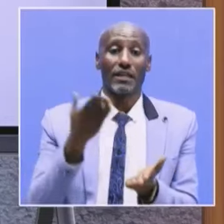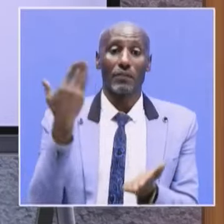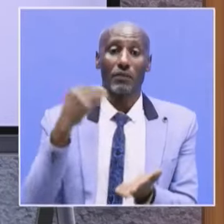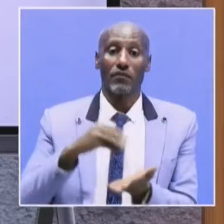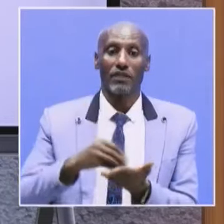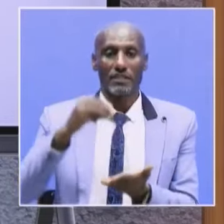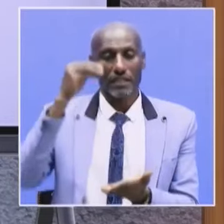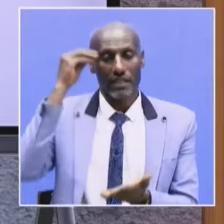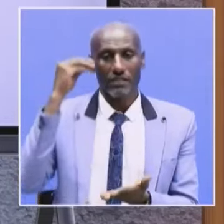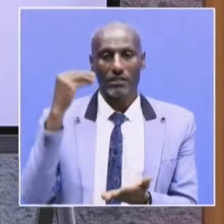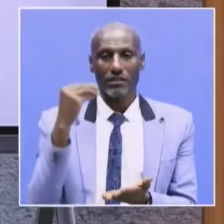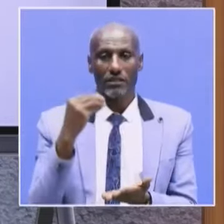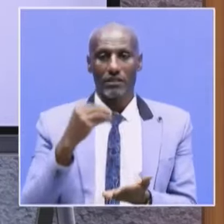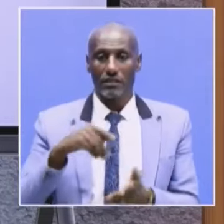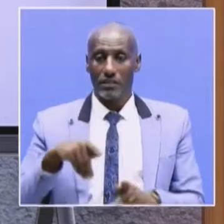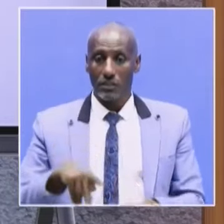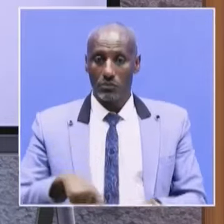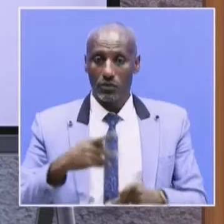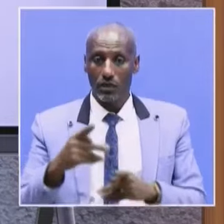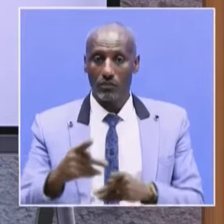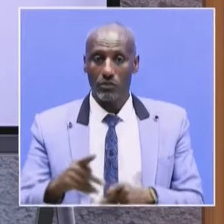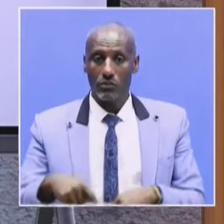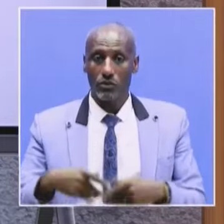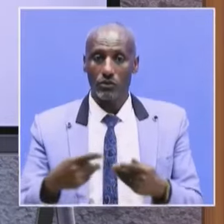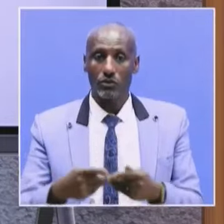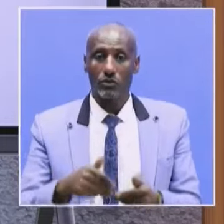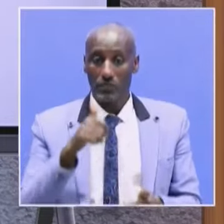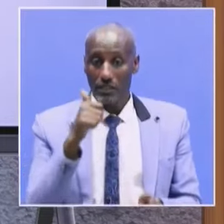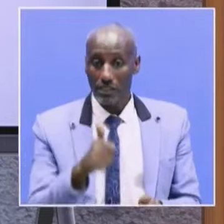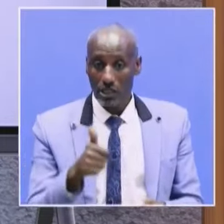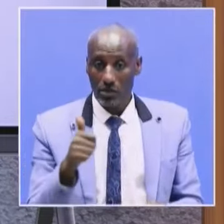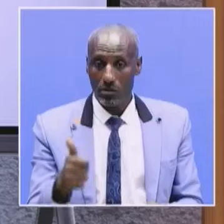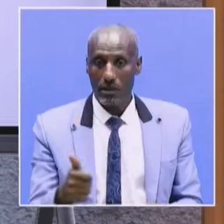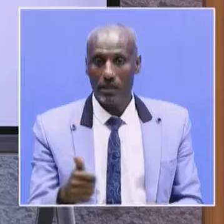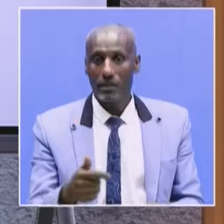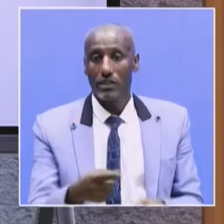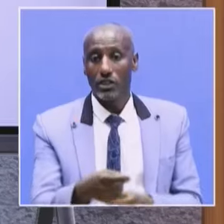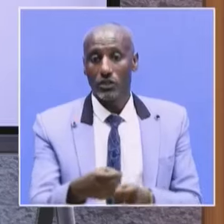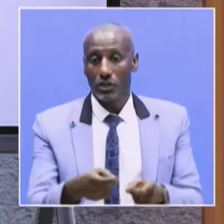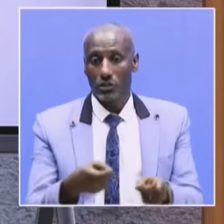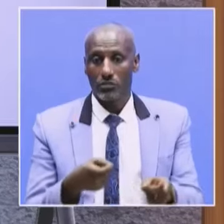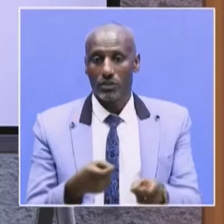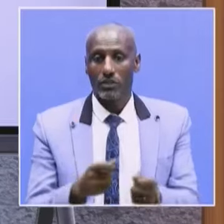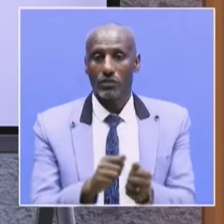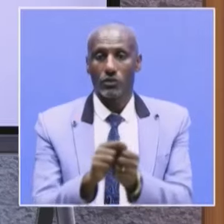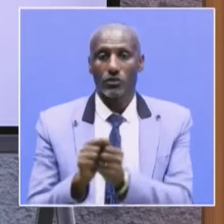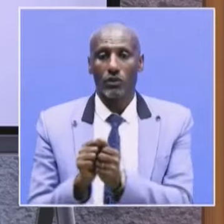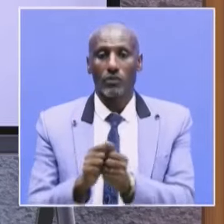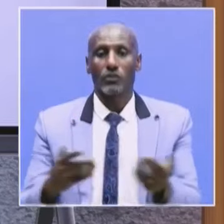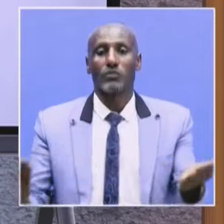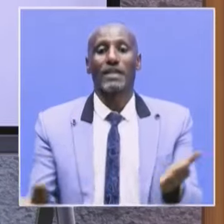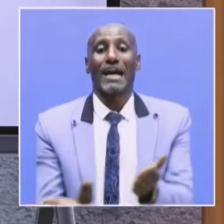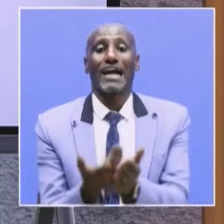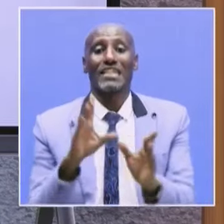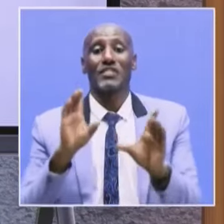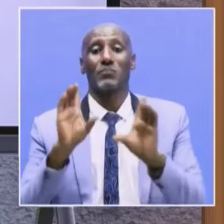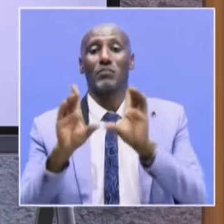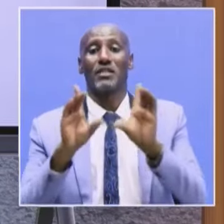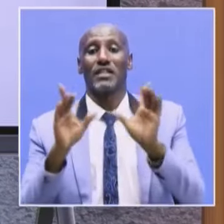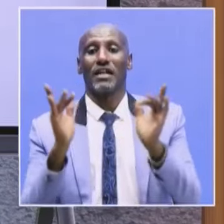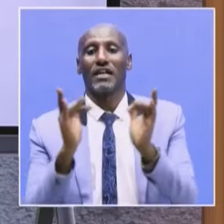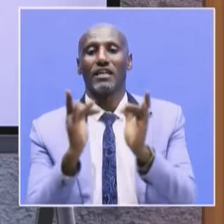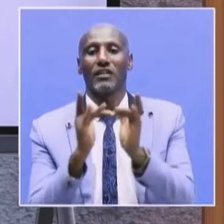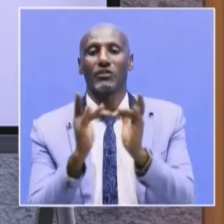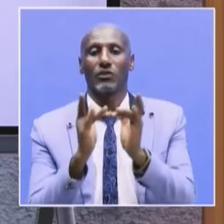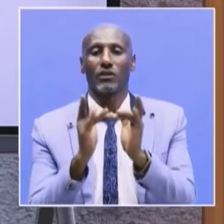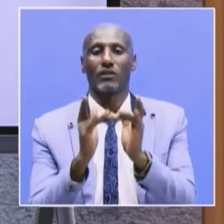lesson. Students, this program is brought to you by City Government of Addis Ababa Education Bureau with collaboration at this media network.